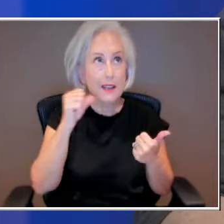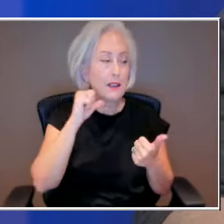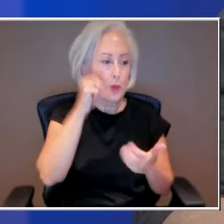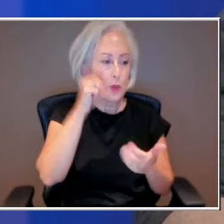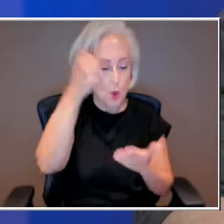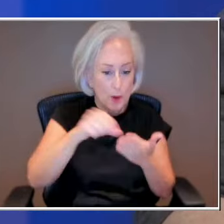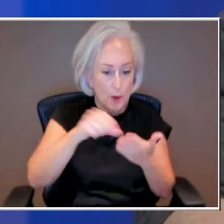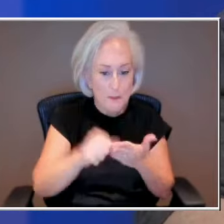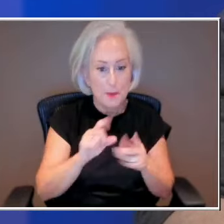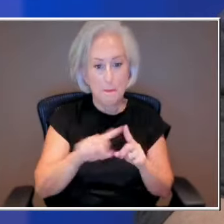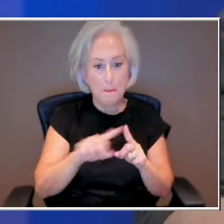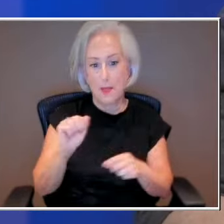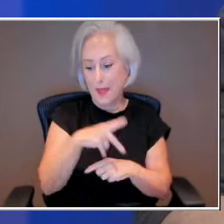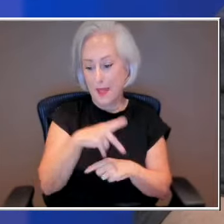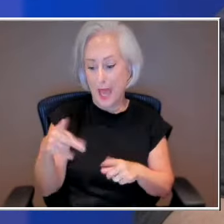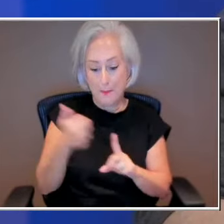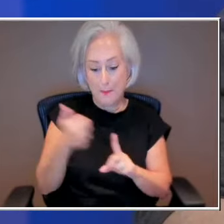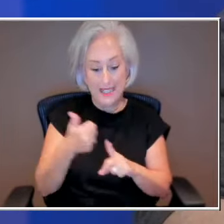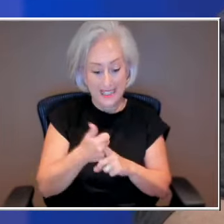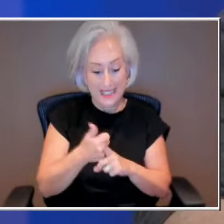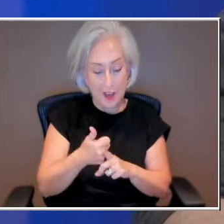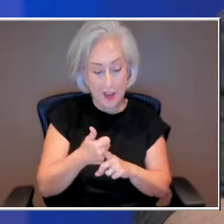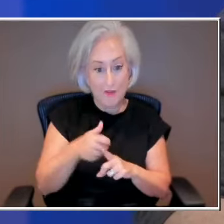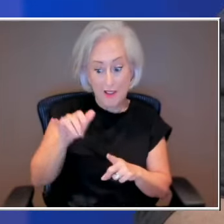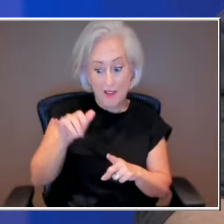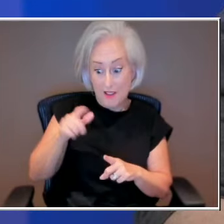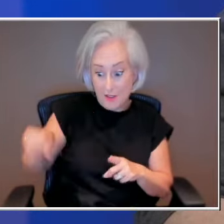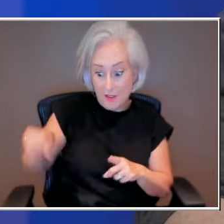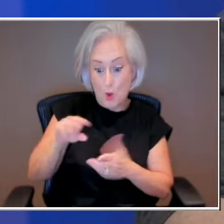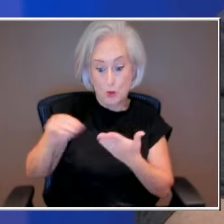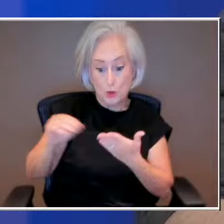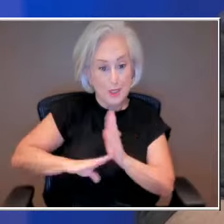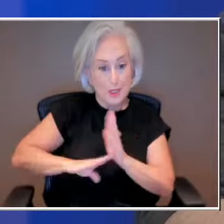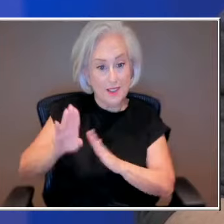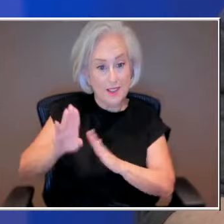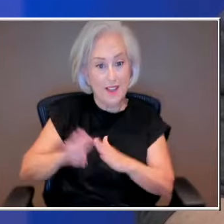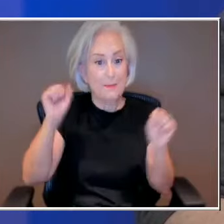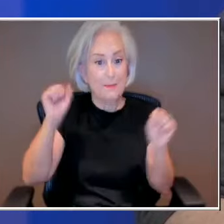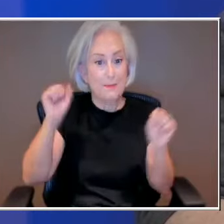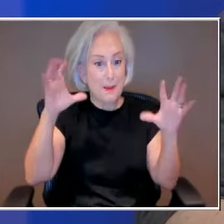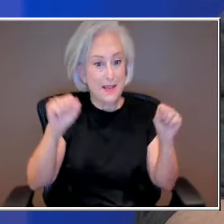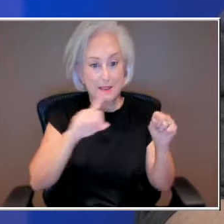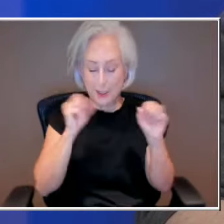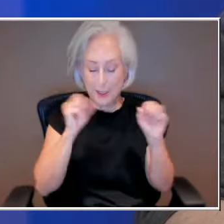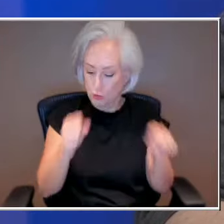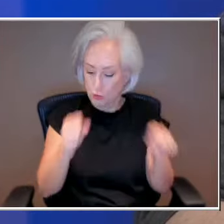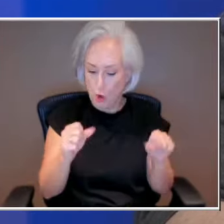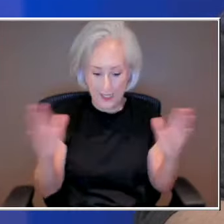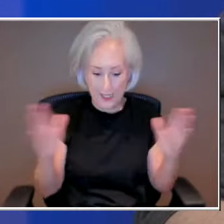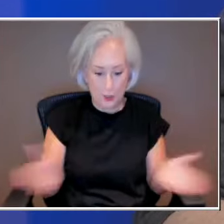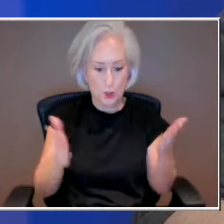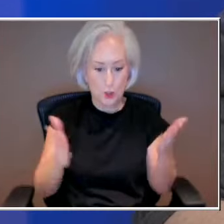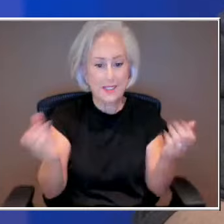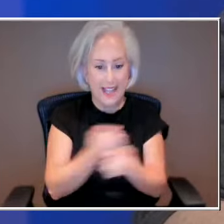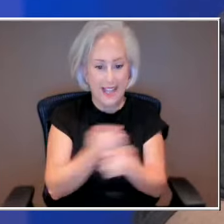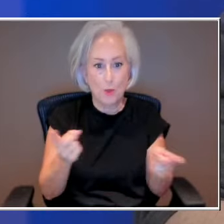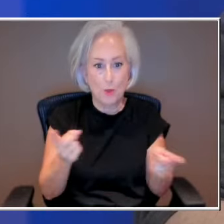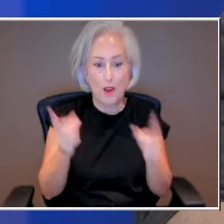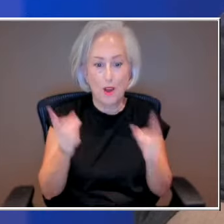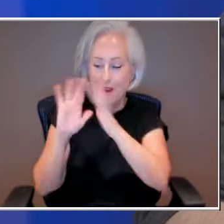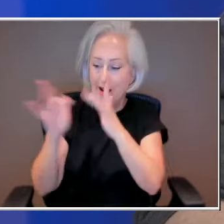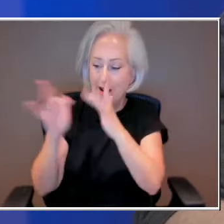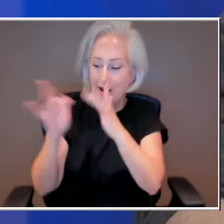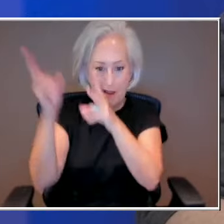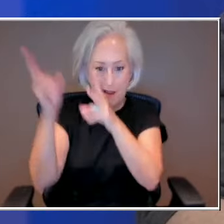that the students developed is amazing, and I suggest strongly for everyone to go online. And it's on our